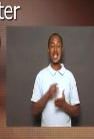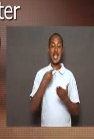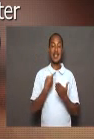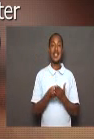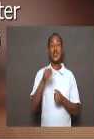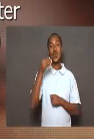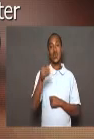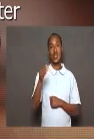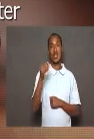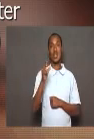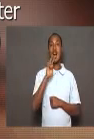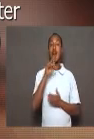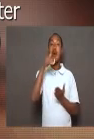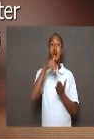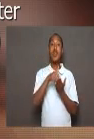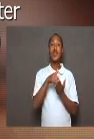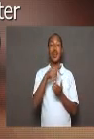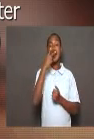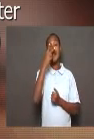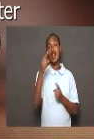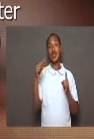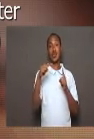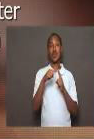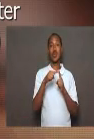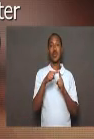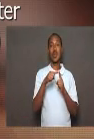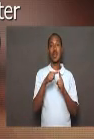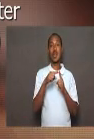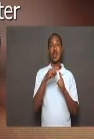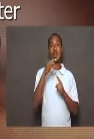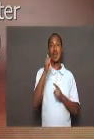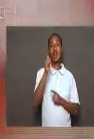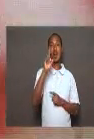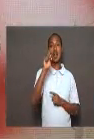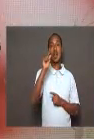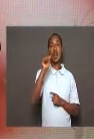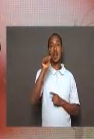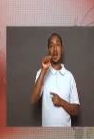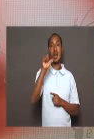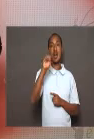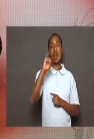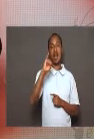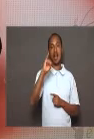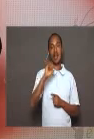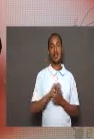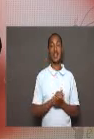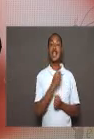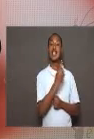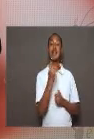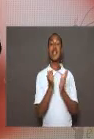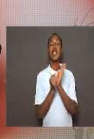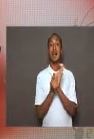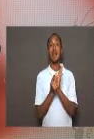These solutions are also referred to as alkaline. Some examples